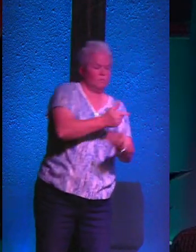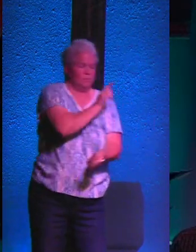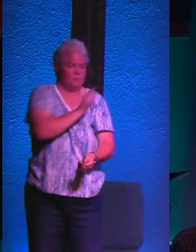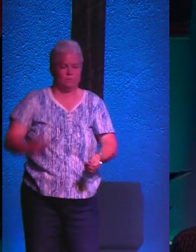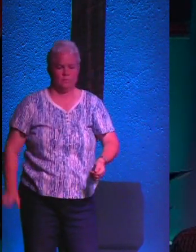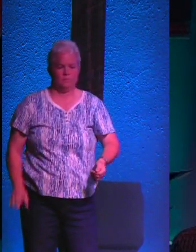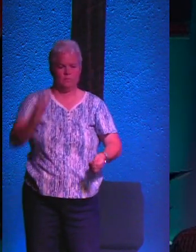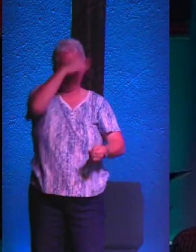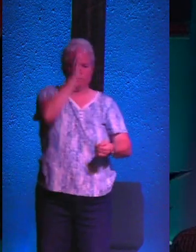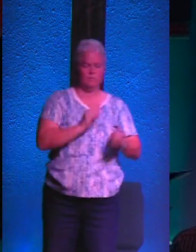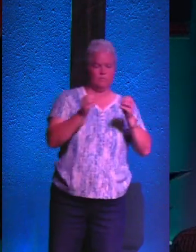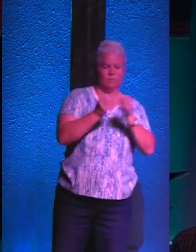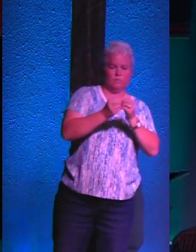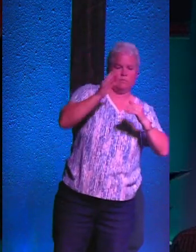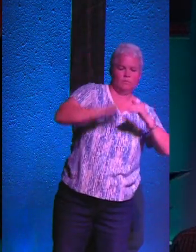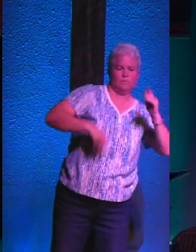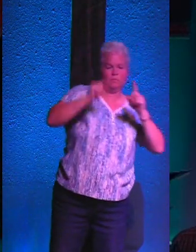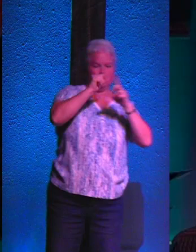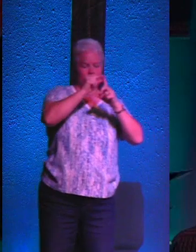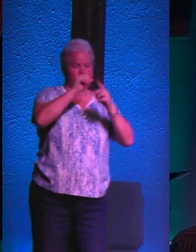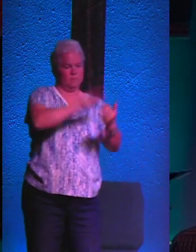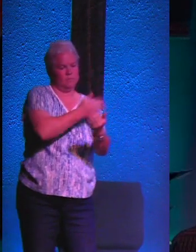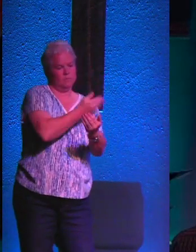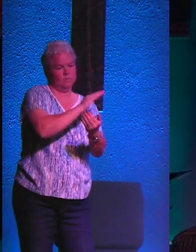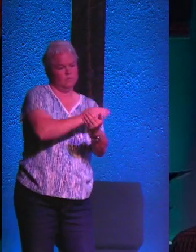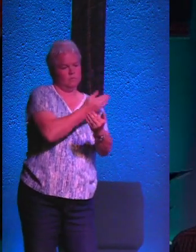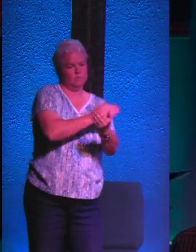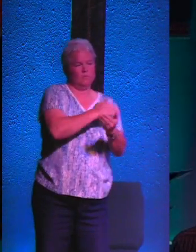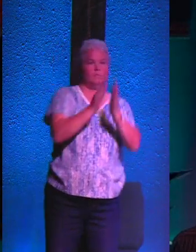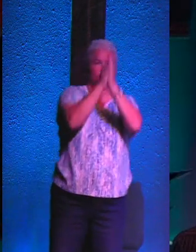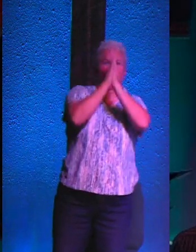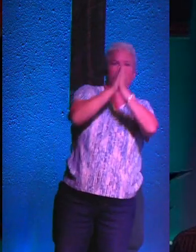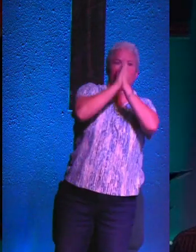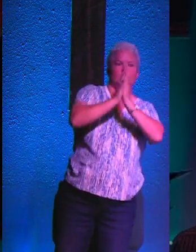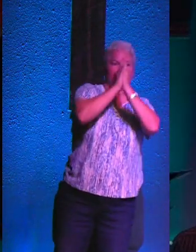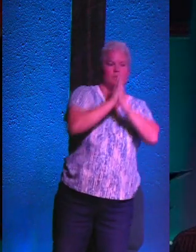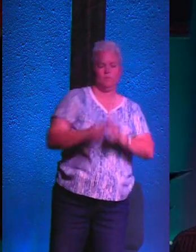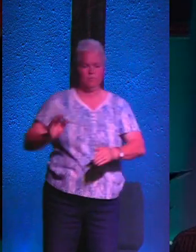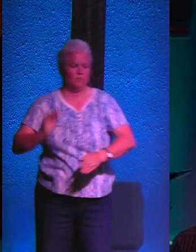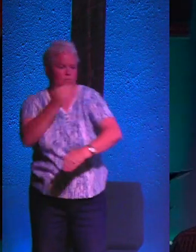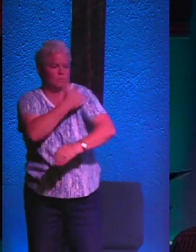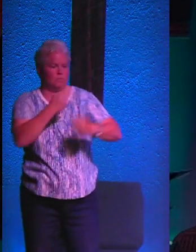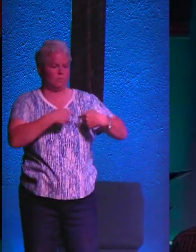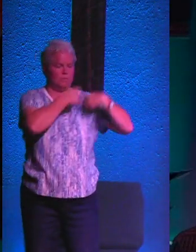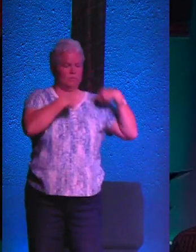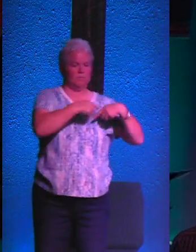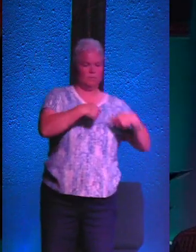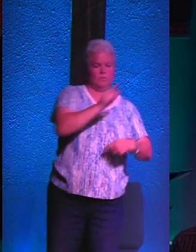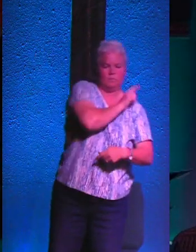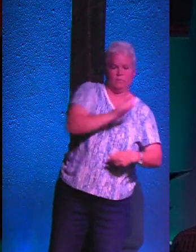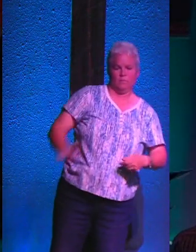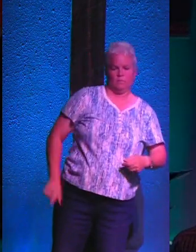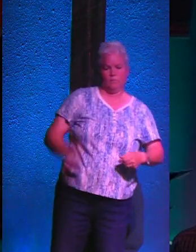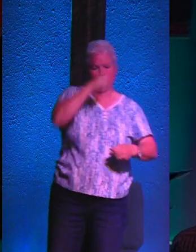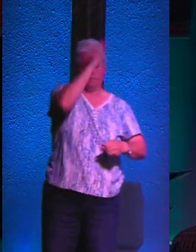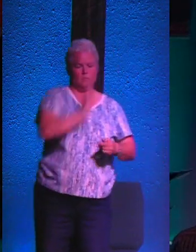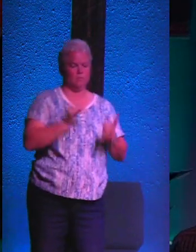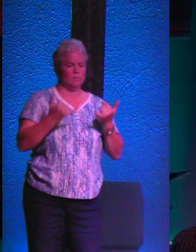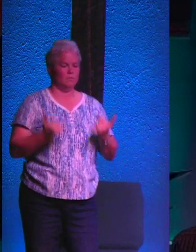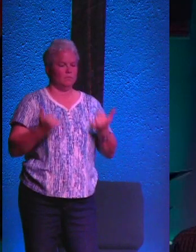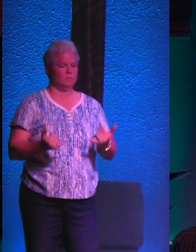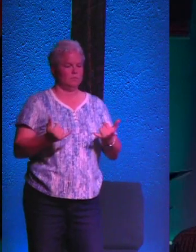but they're more than just words and melodies, Lord God. They're the worship of our heart. So, Lord God,